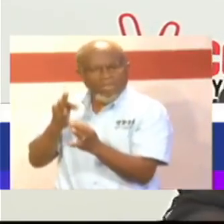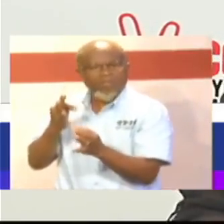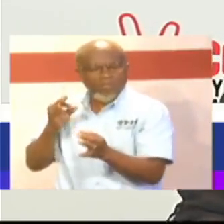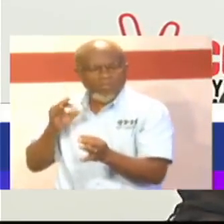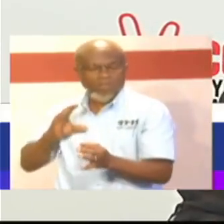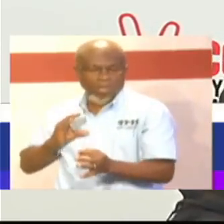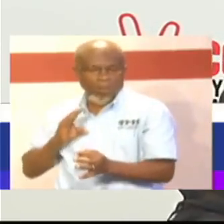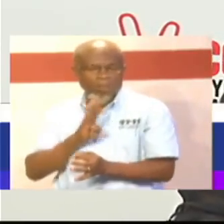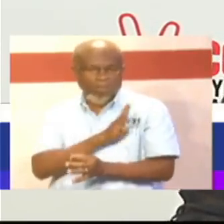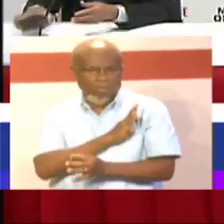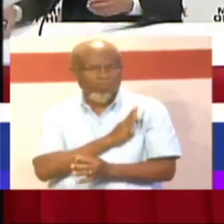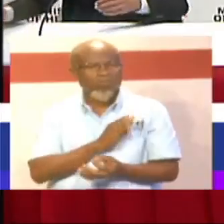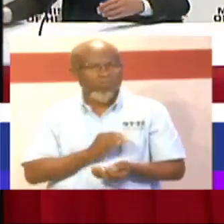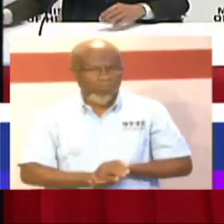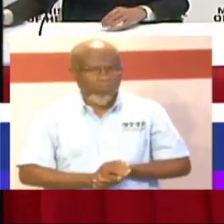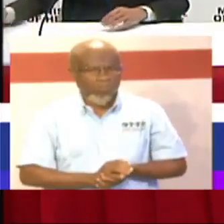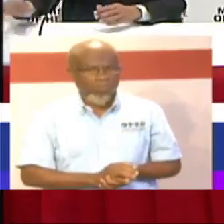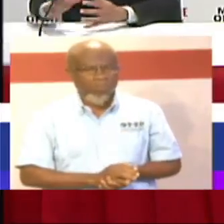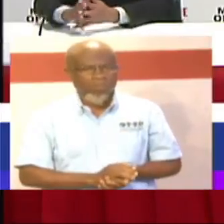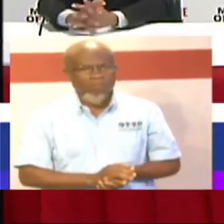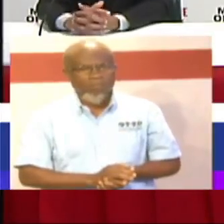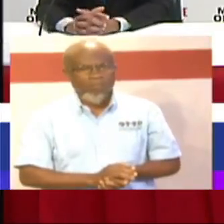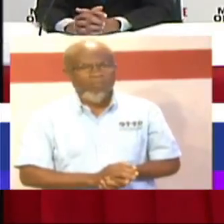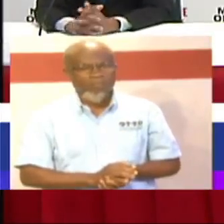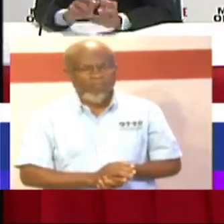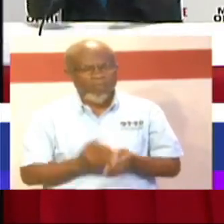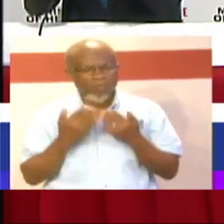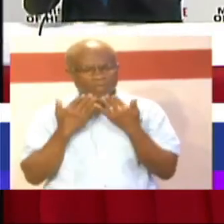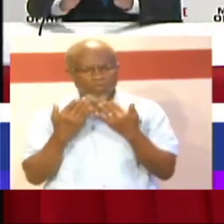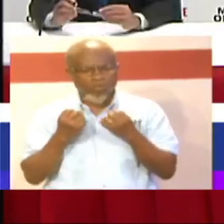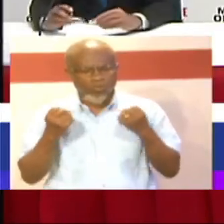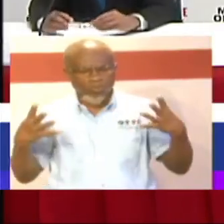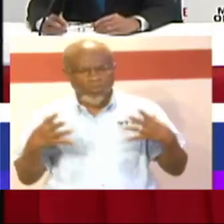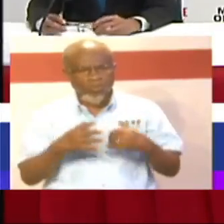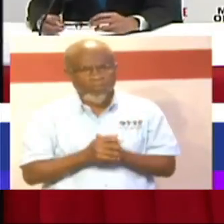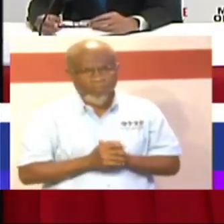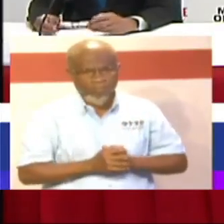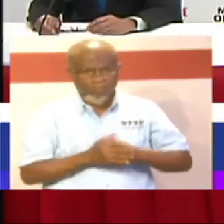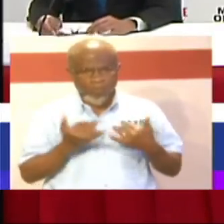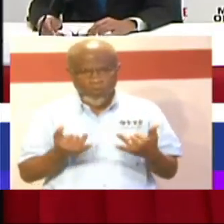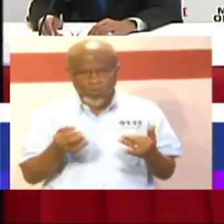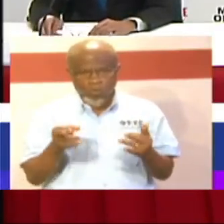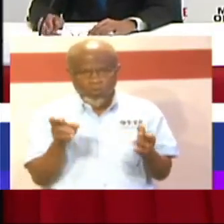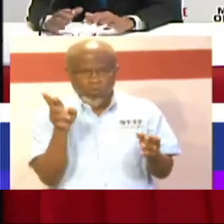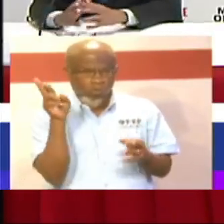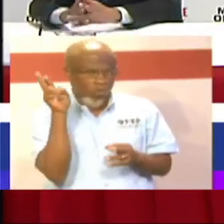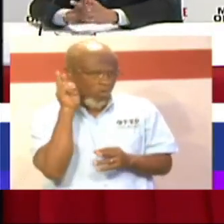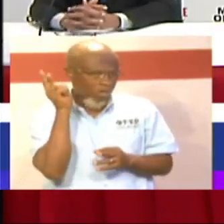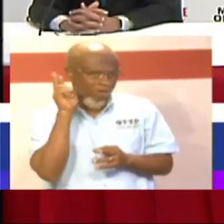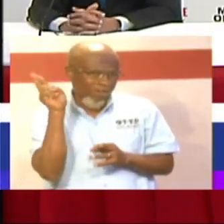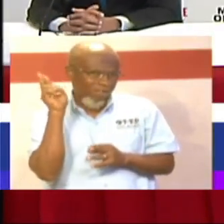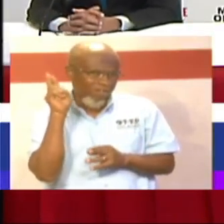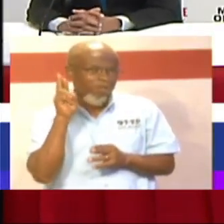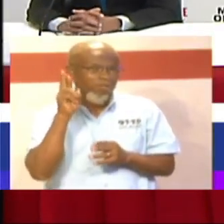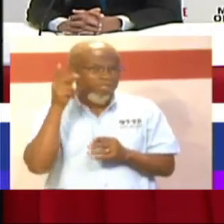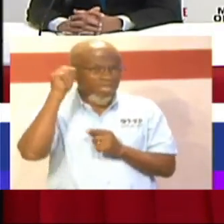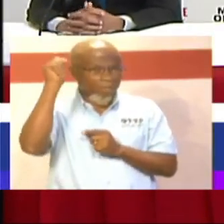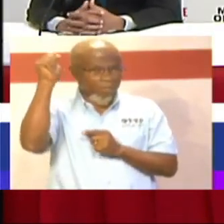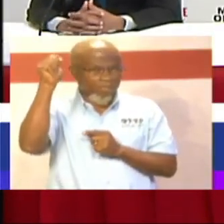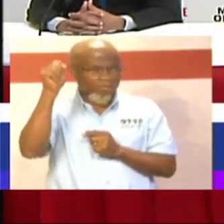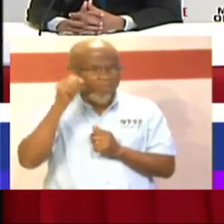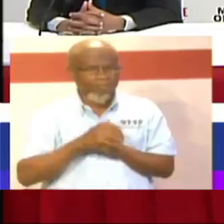you. Thank you very much, Dr. Richards. Radio Tambrin, you're up next.